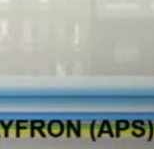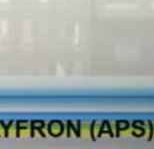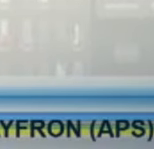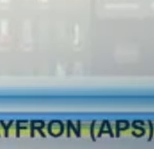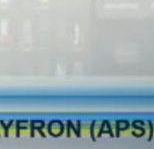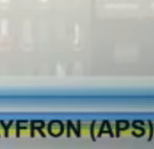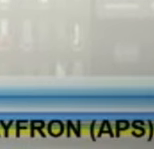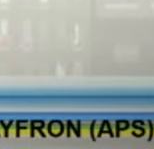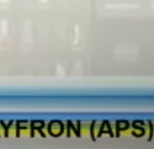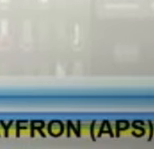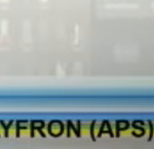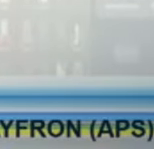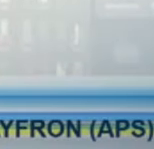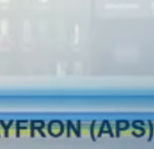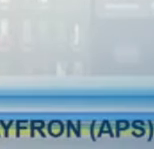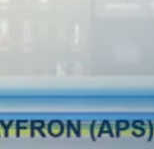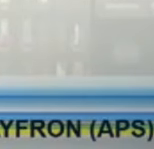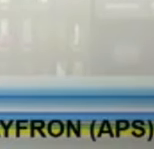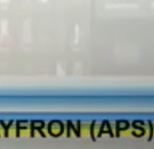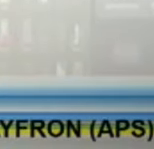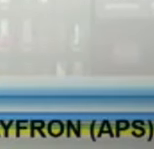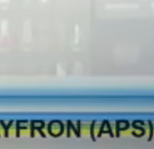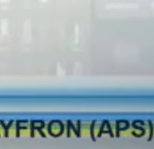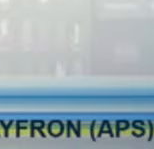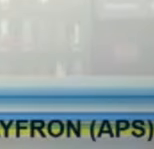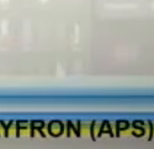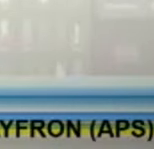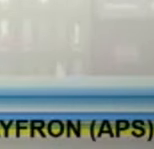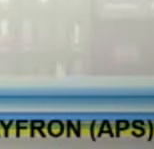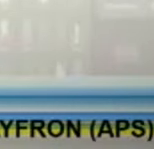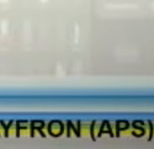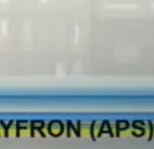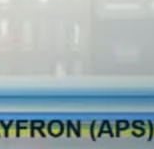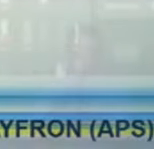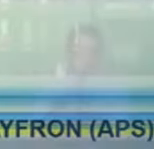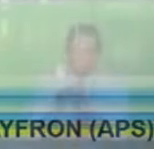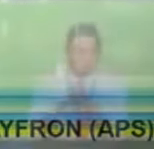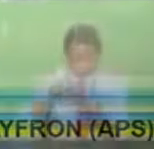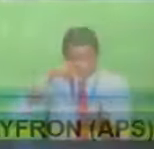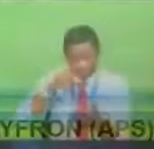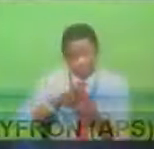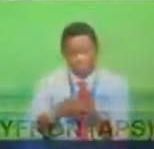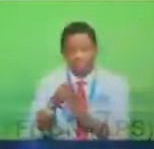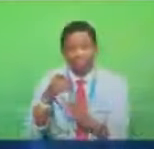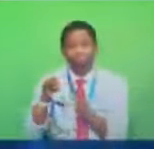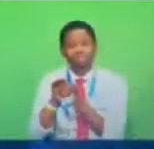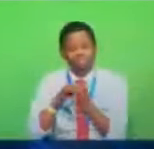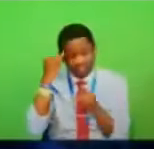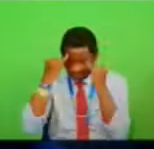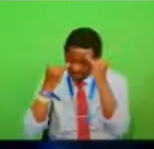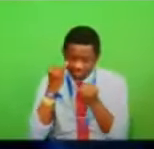He's using the church to do. Finally, we can influence biblical studies and the dominant theological ideas flowing in the